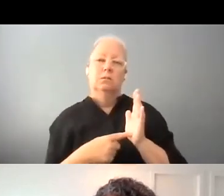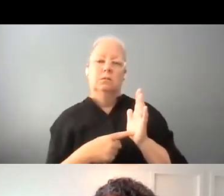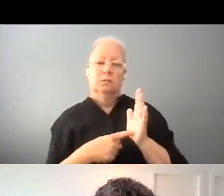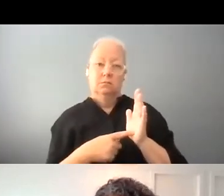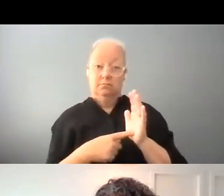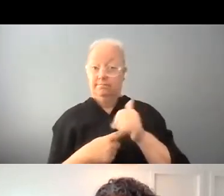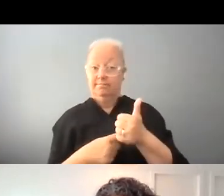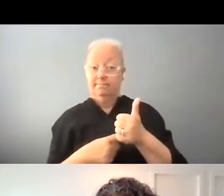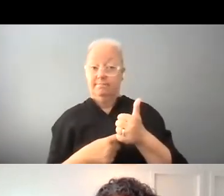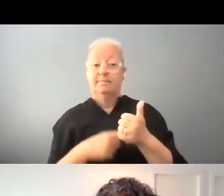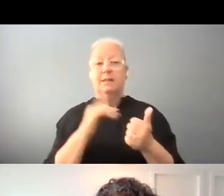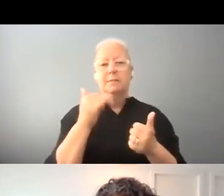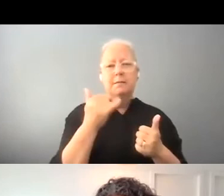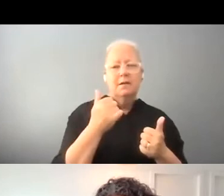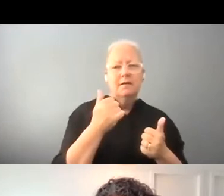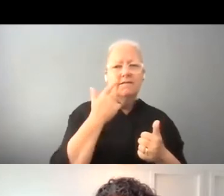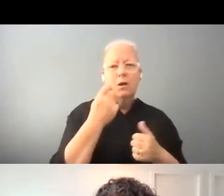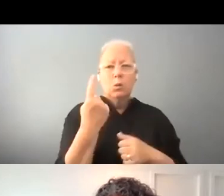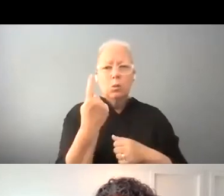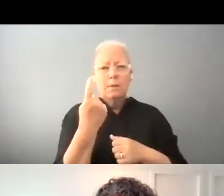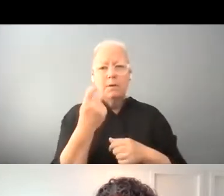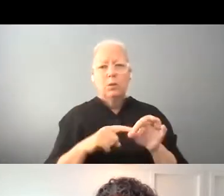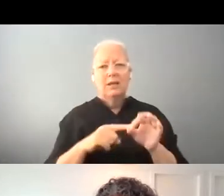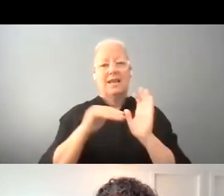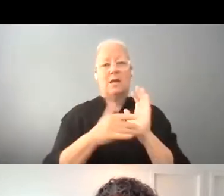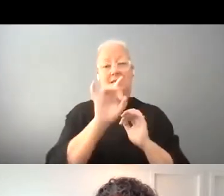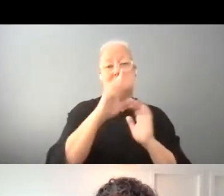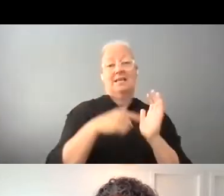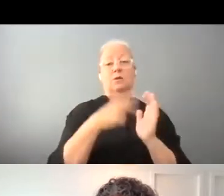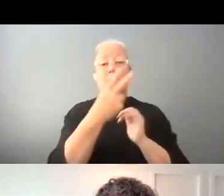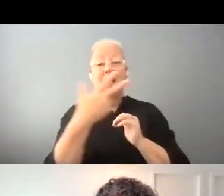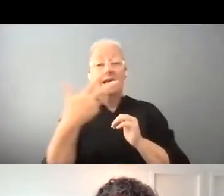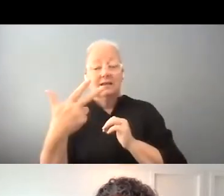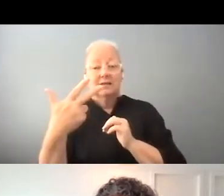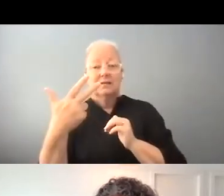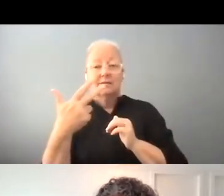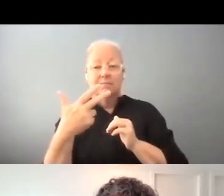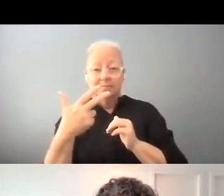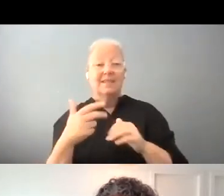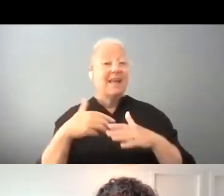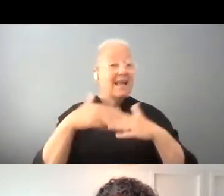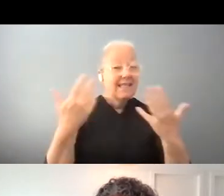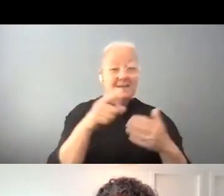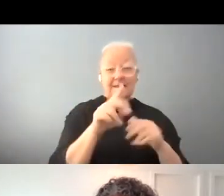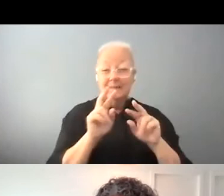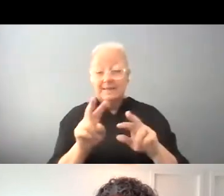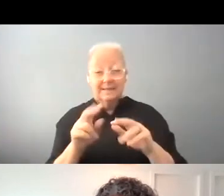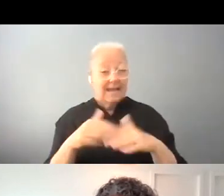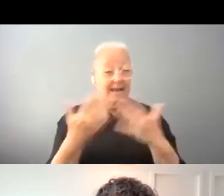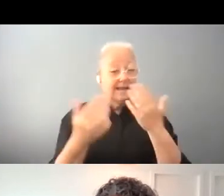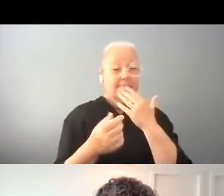Okay, I'm going to maybe try and find one more question because we're at 10:28 and then we will finish up. Anything that you can see in Lawani and Caius that you want